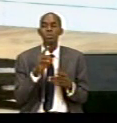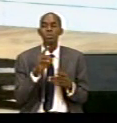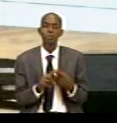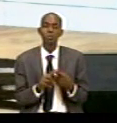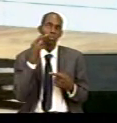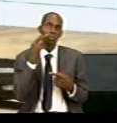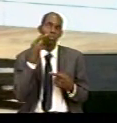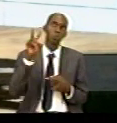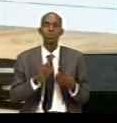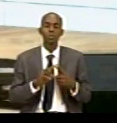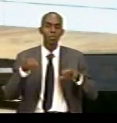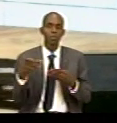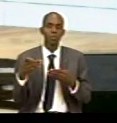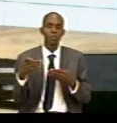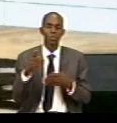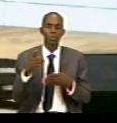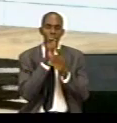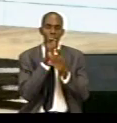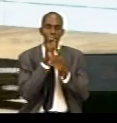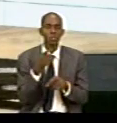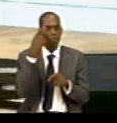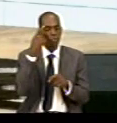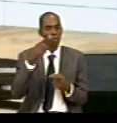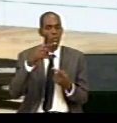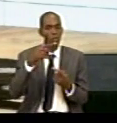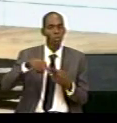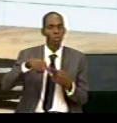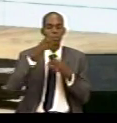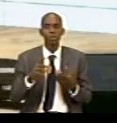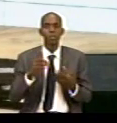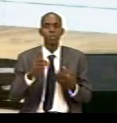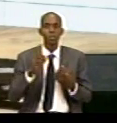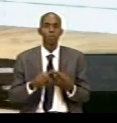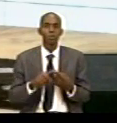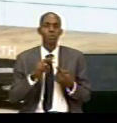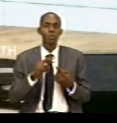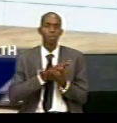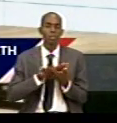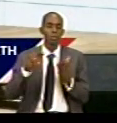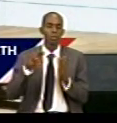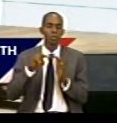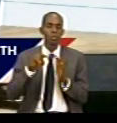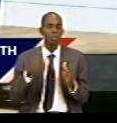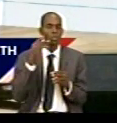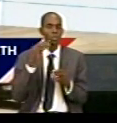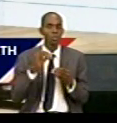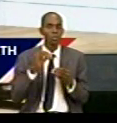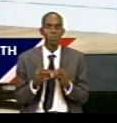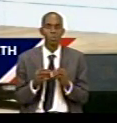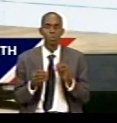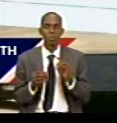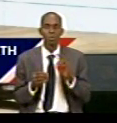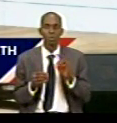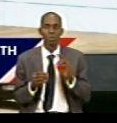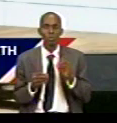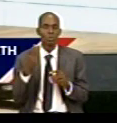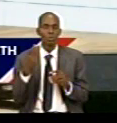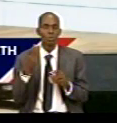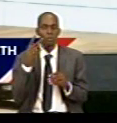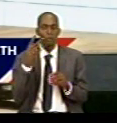receive, is to reward to righteousness. Look at this. Number one, to remove his